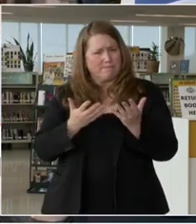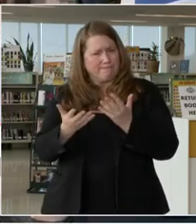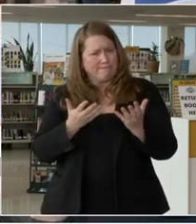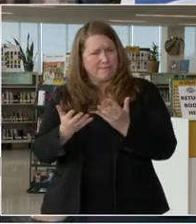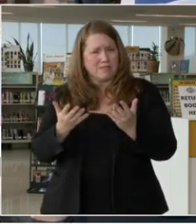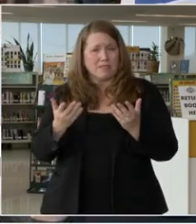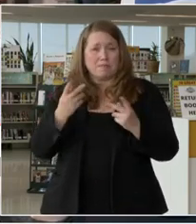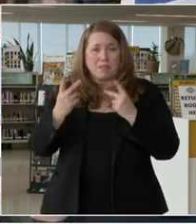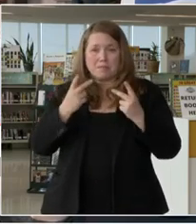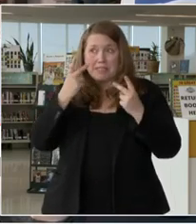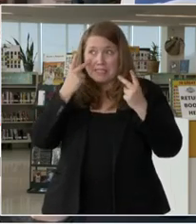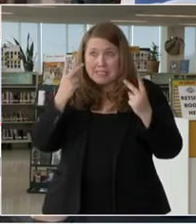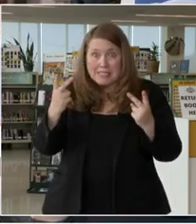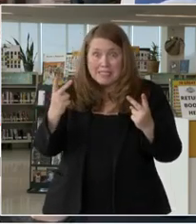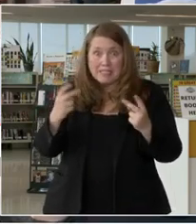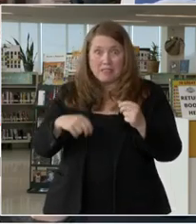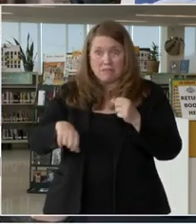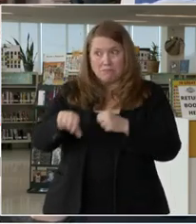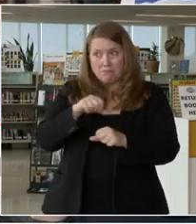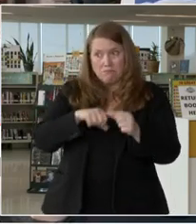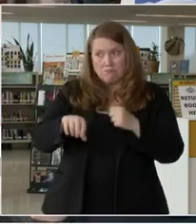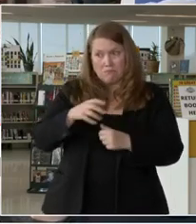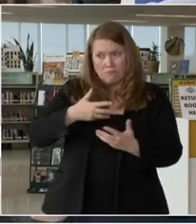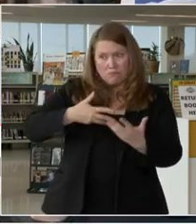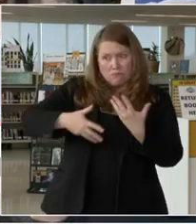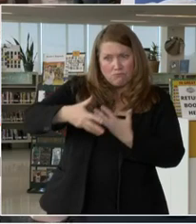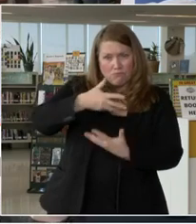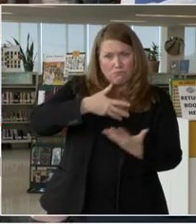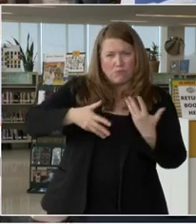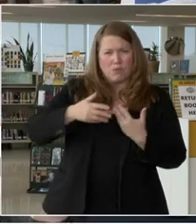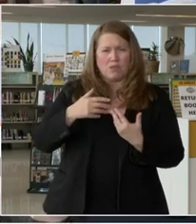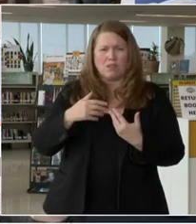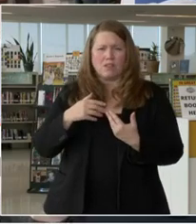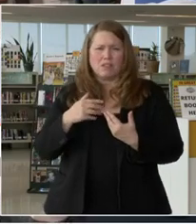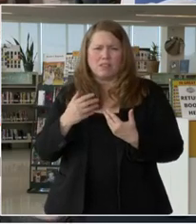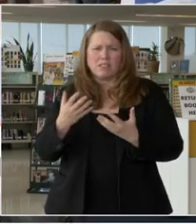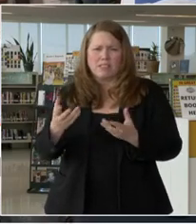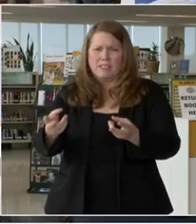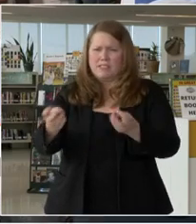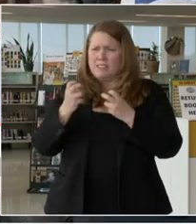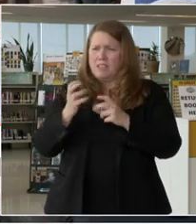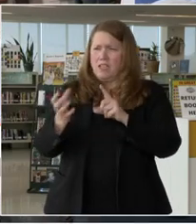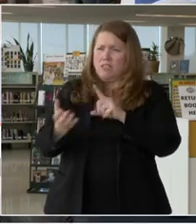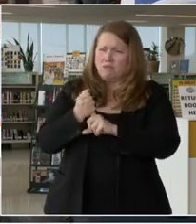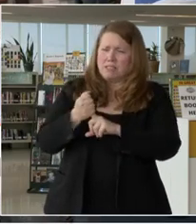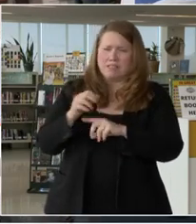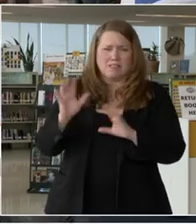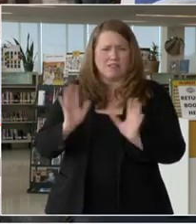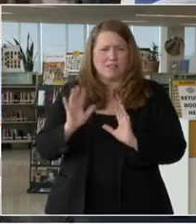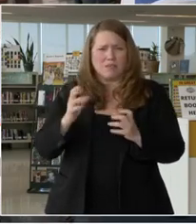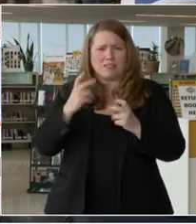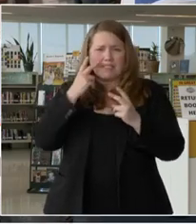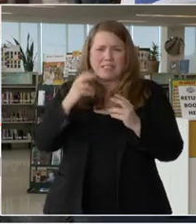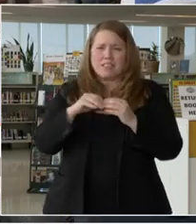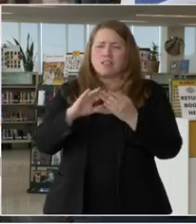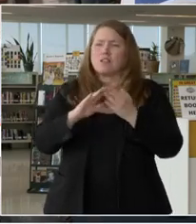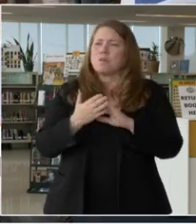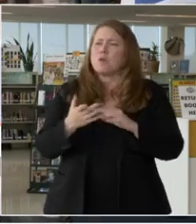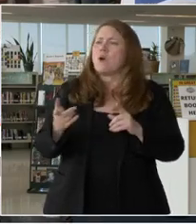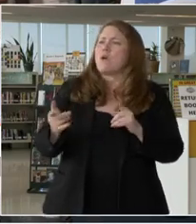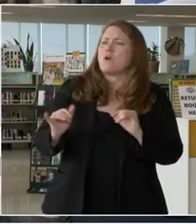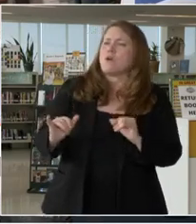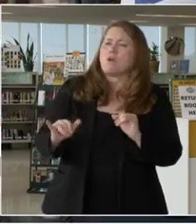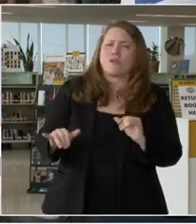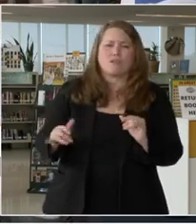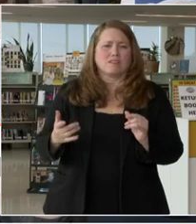us to interact with community members when it's not that we're taking someone into custody, but just because we're out there and we're in the community to help. And we've